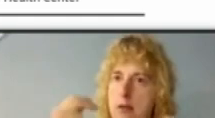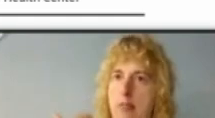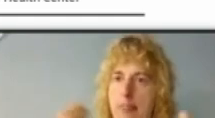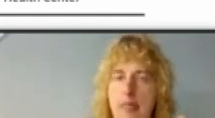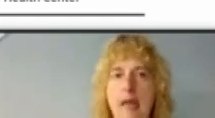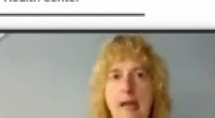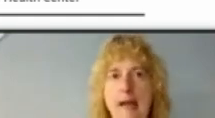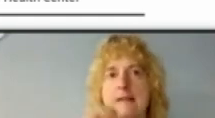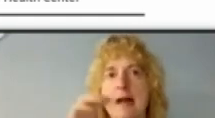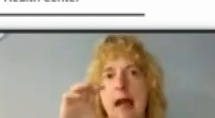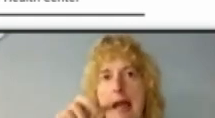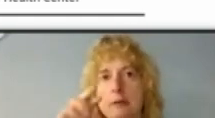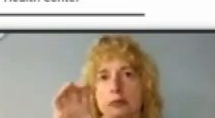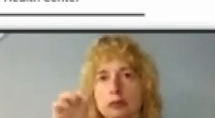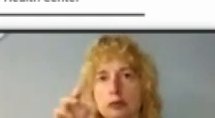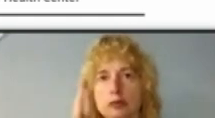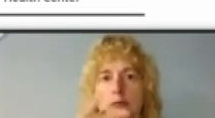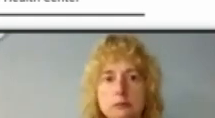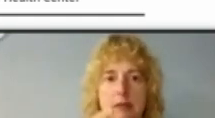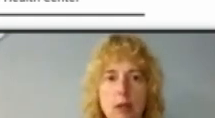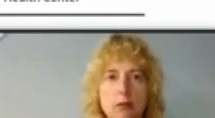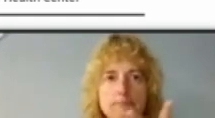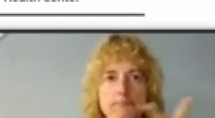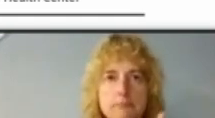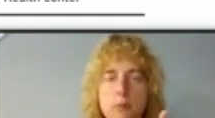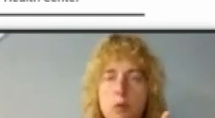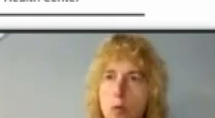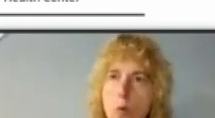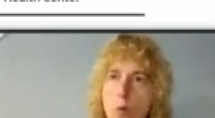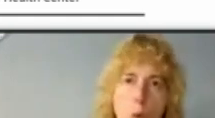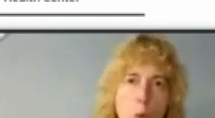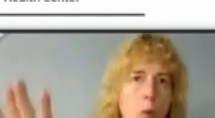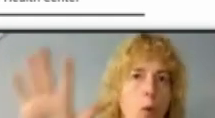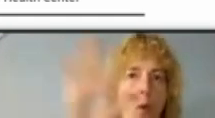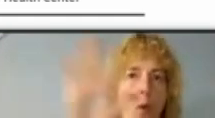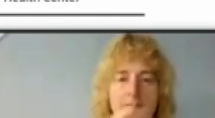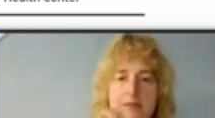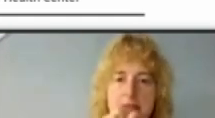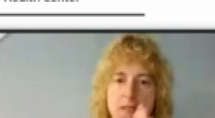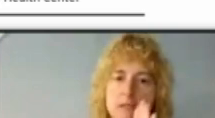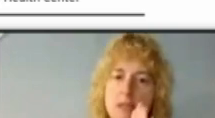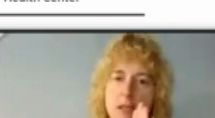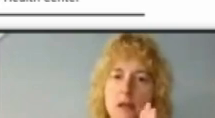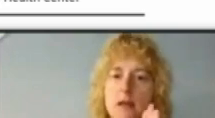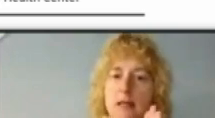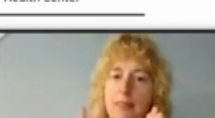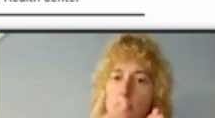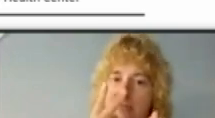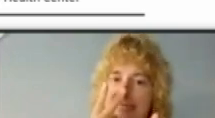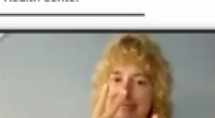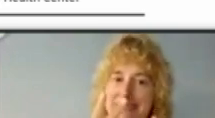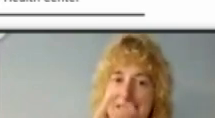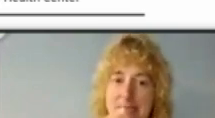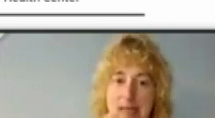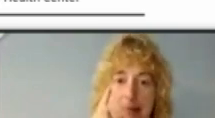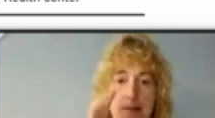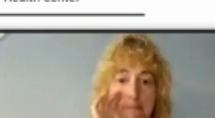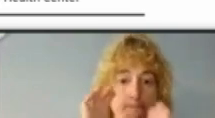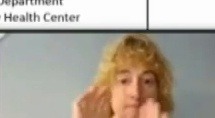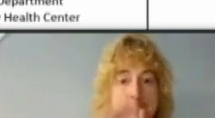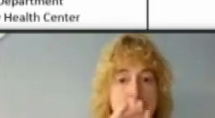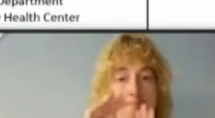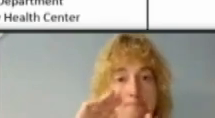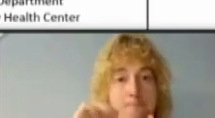what you see here on the map represents our catchment area, what we call our catchment area, 46 counties in the state of